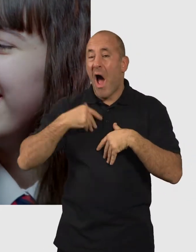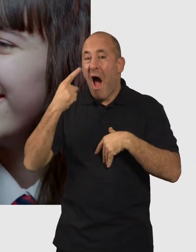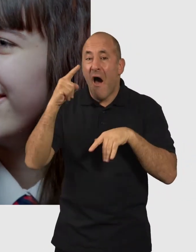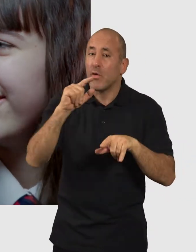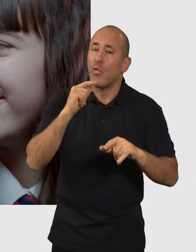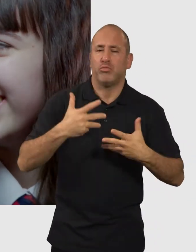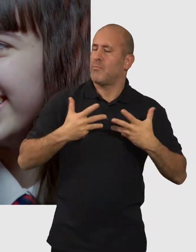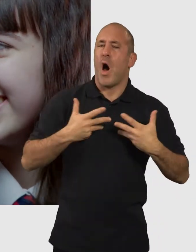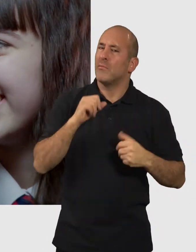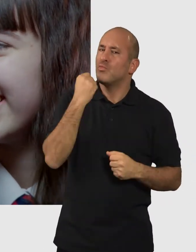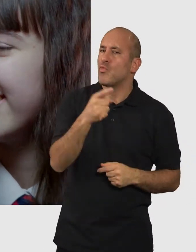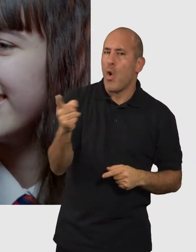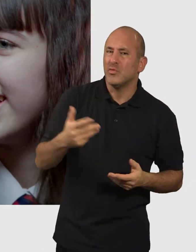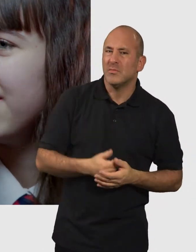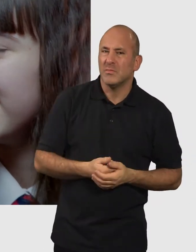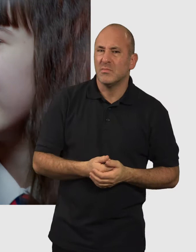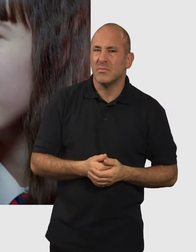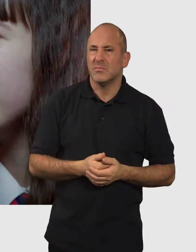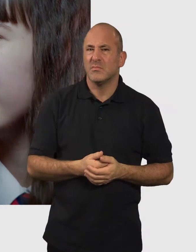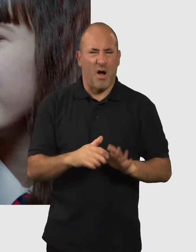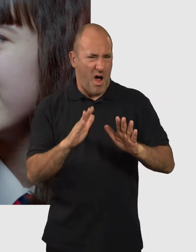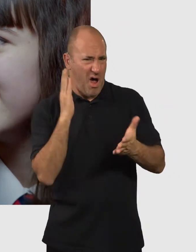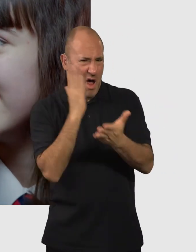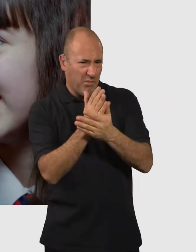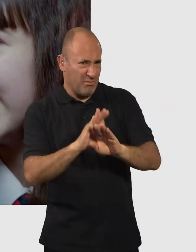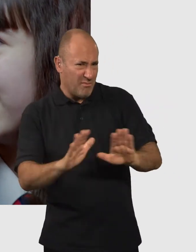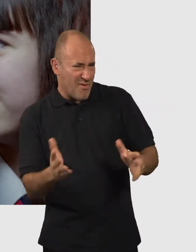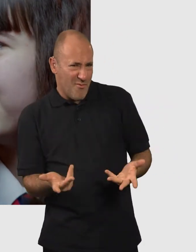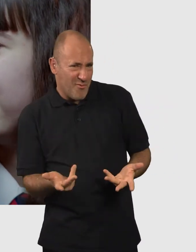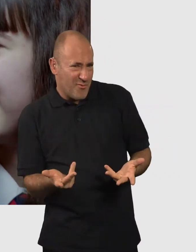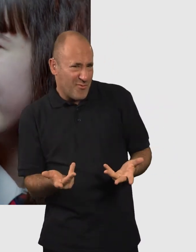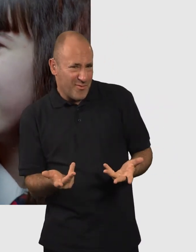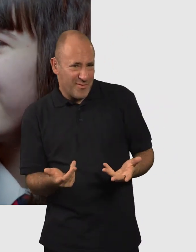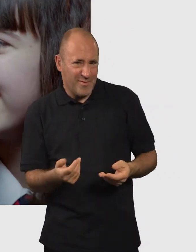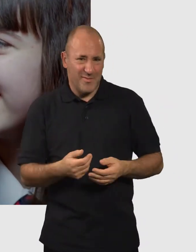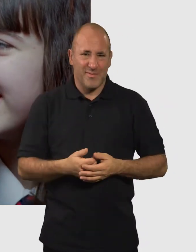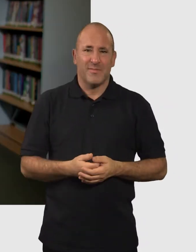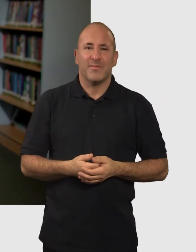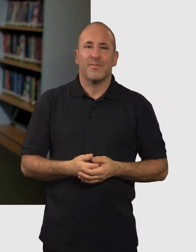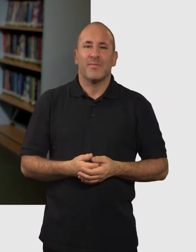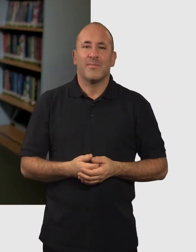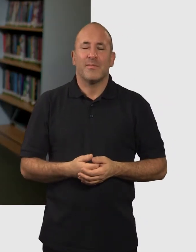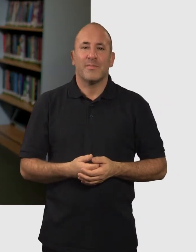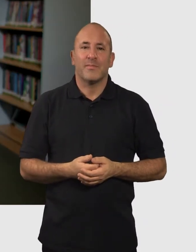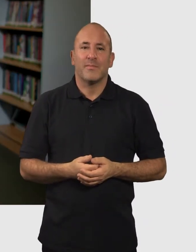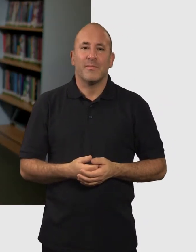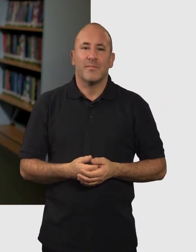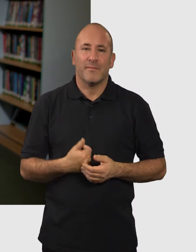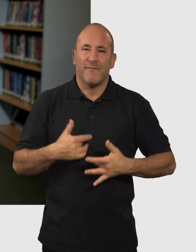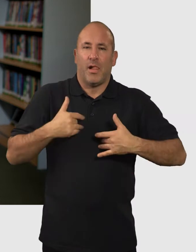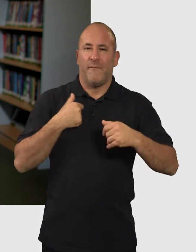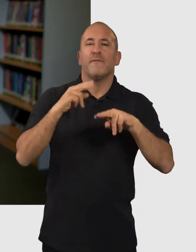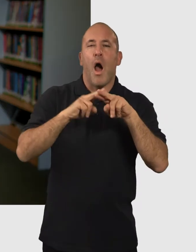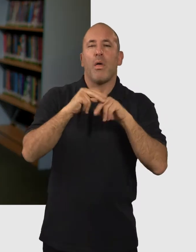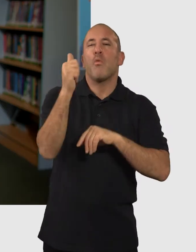do, although I would like to think that if they did have a look that they wouldn't be that surprised. No. No, definitely